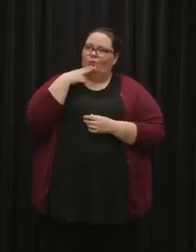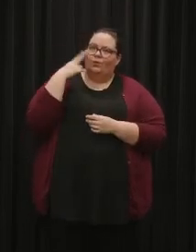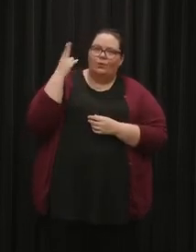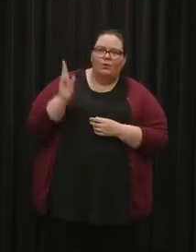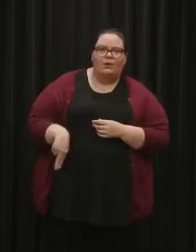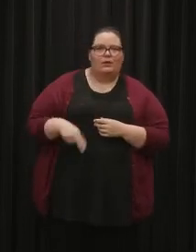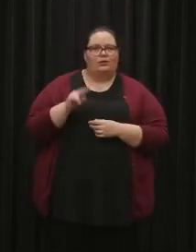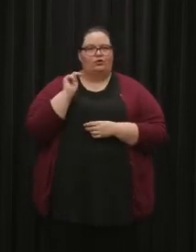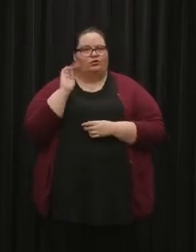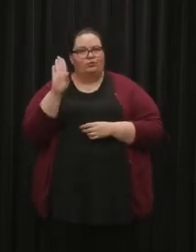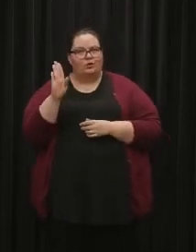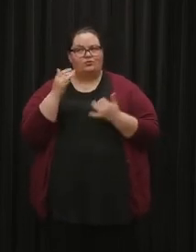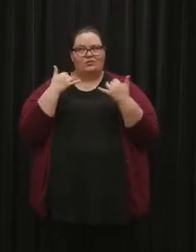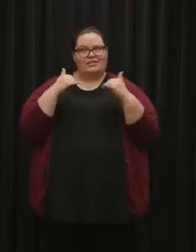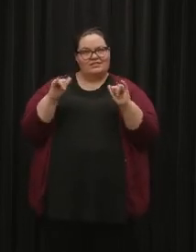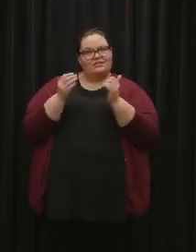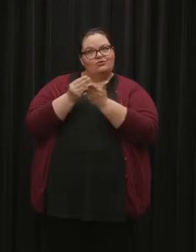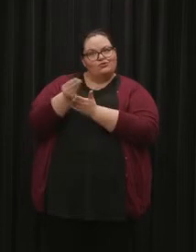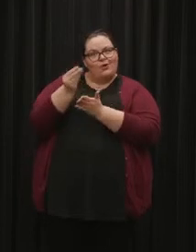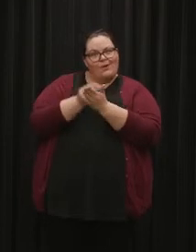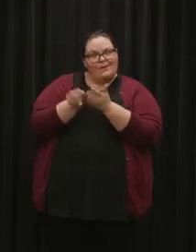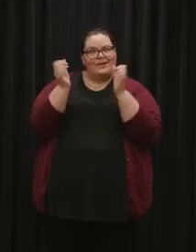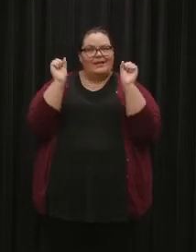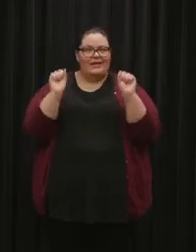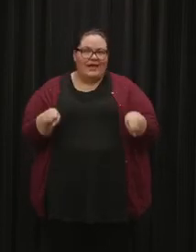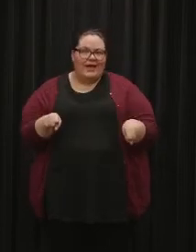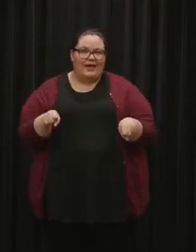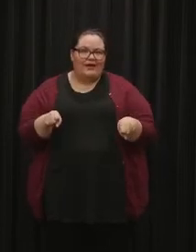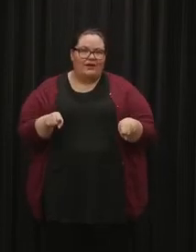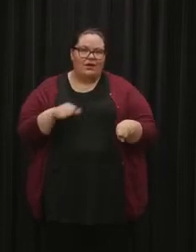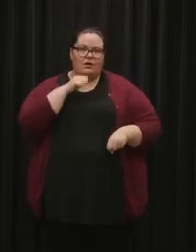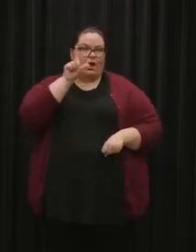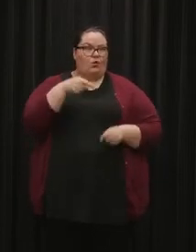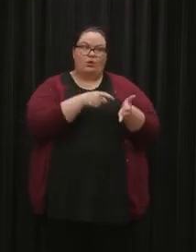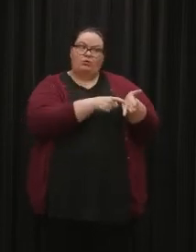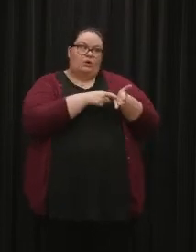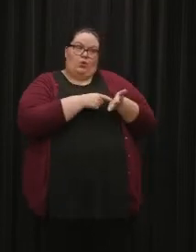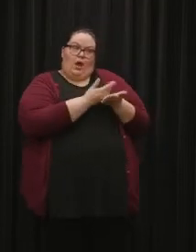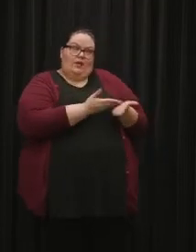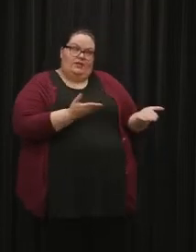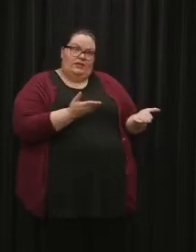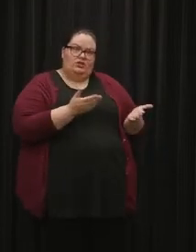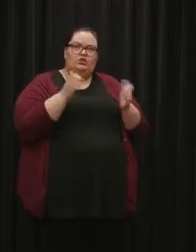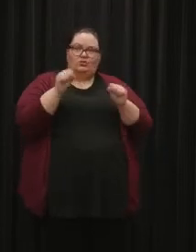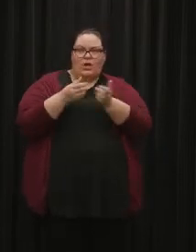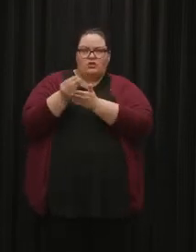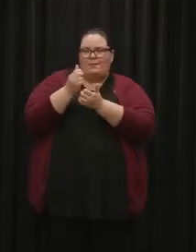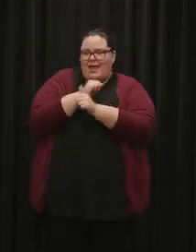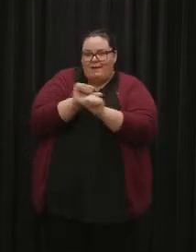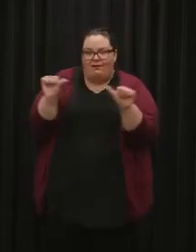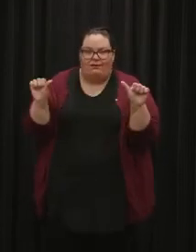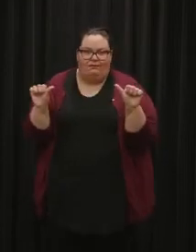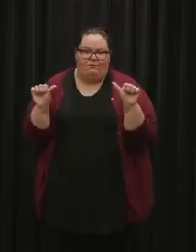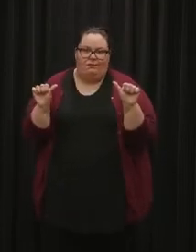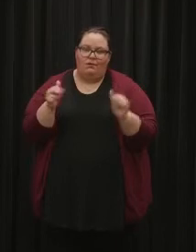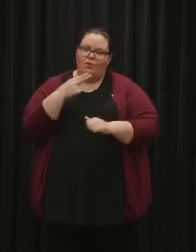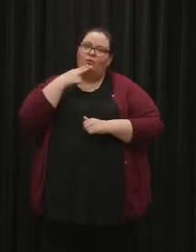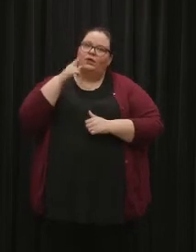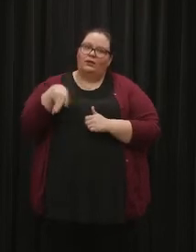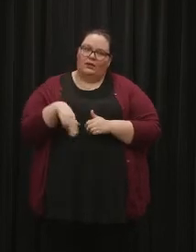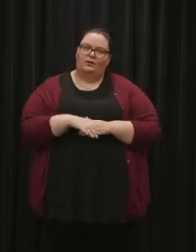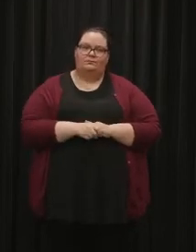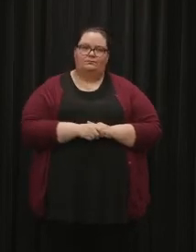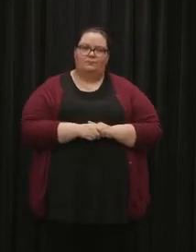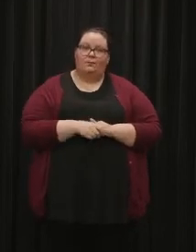province where we can go shopping while taking precautions. Nous sommes privilégiés de vivre dans une